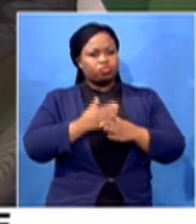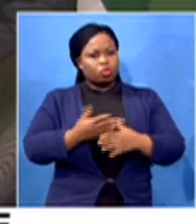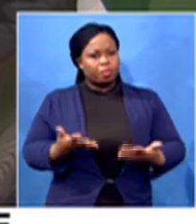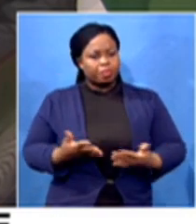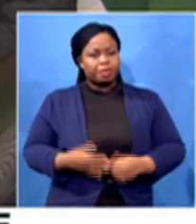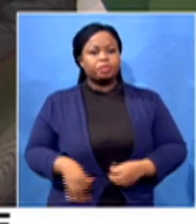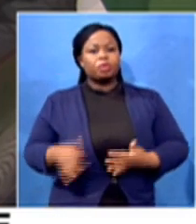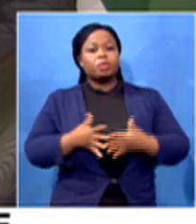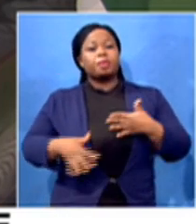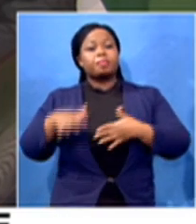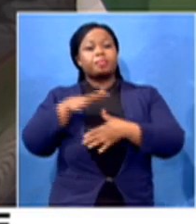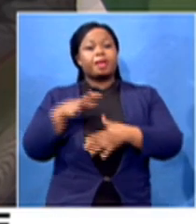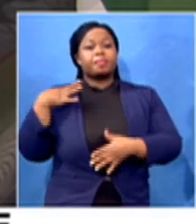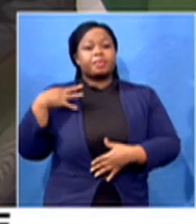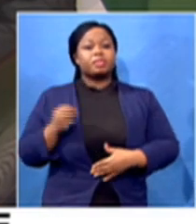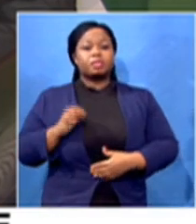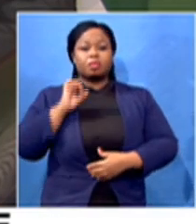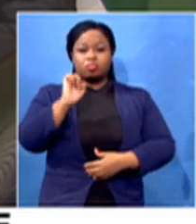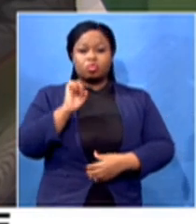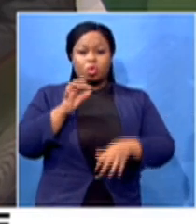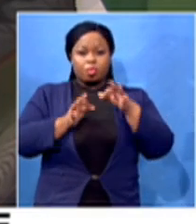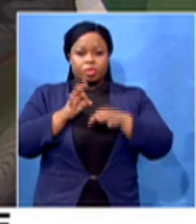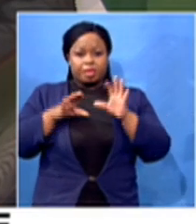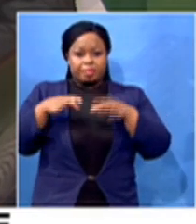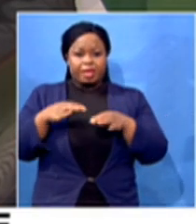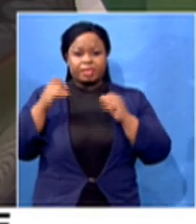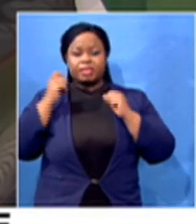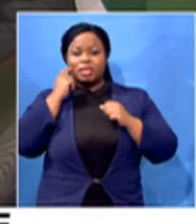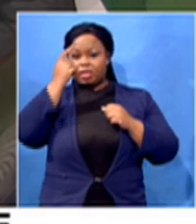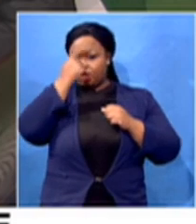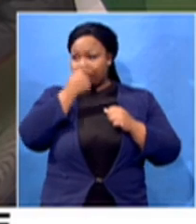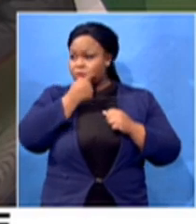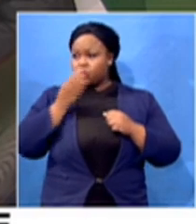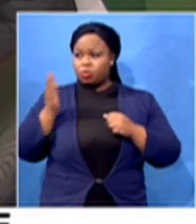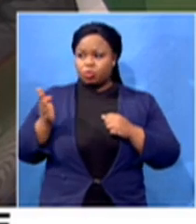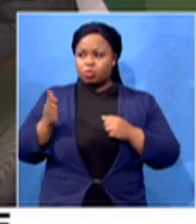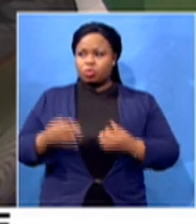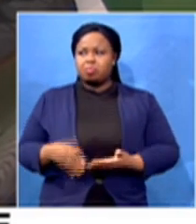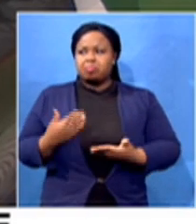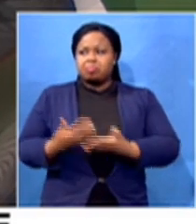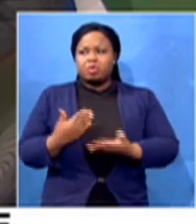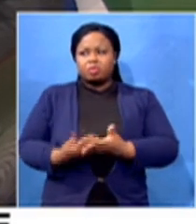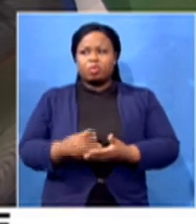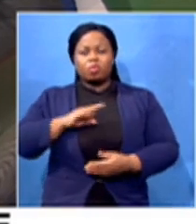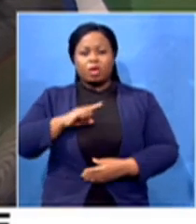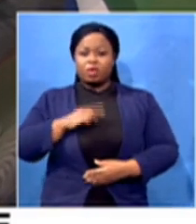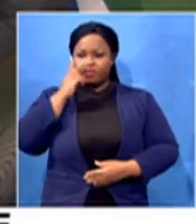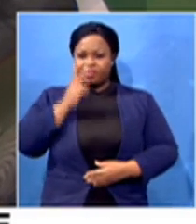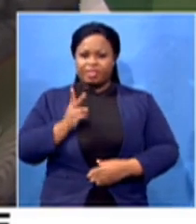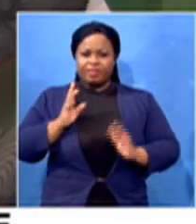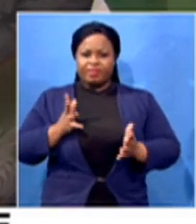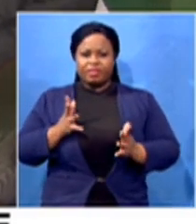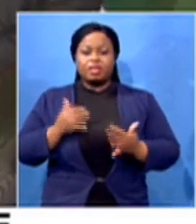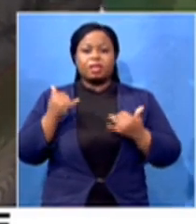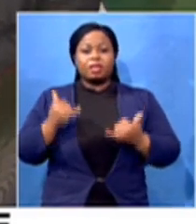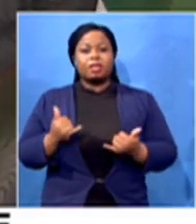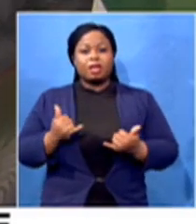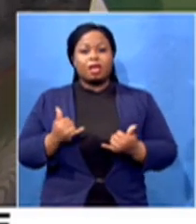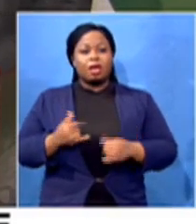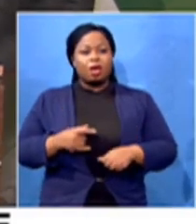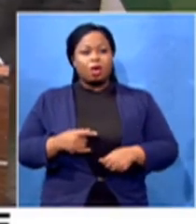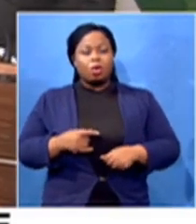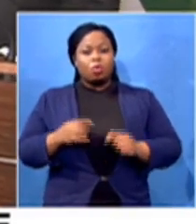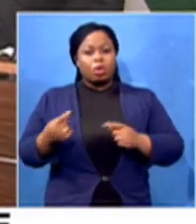your party in Lesotho, there is a likelihood, because we've seen the upheavals within the party